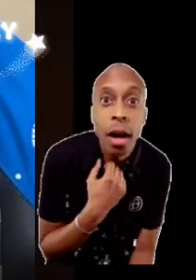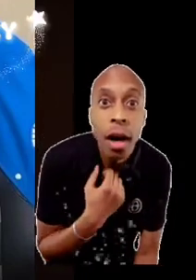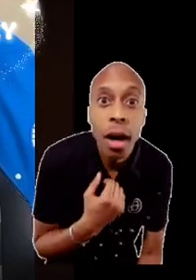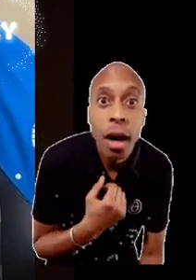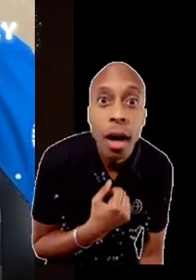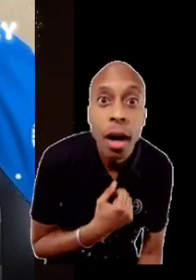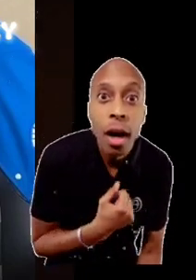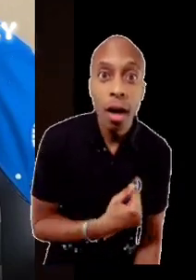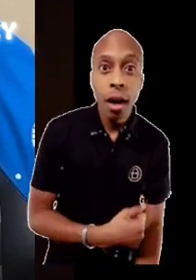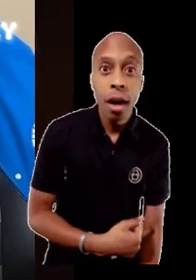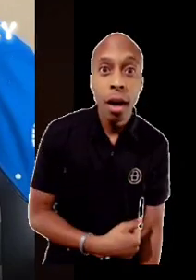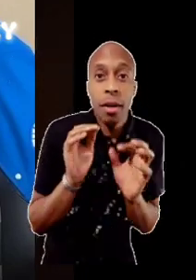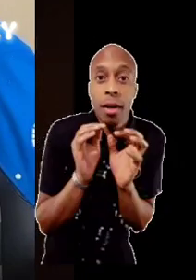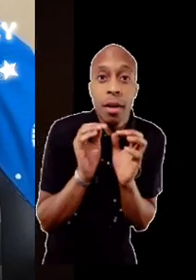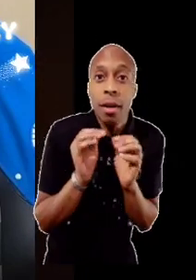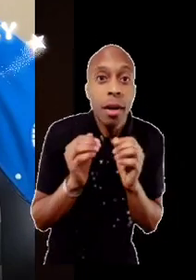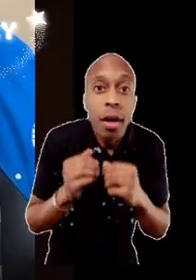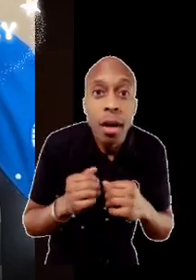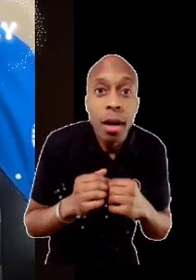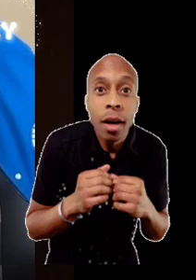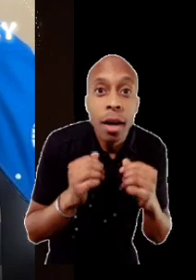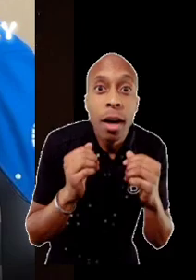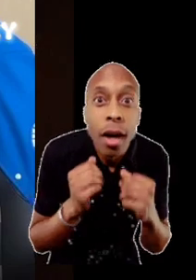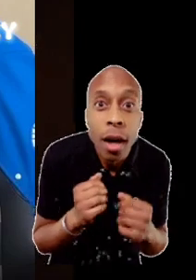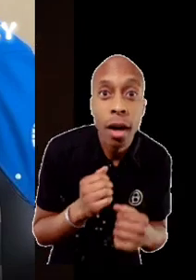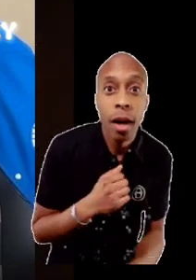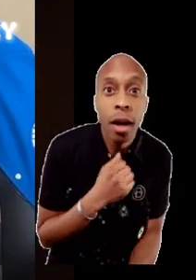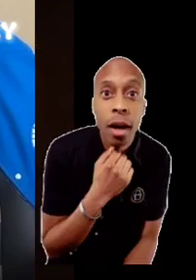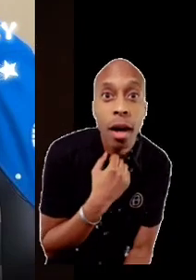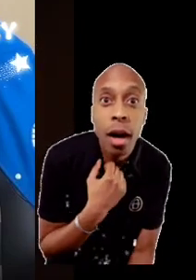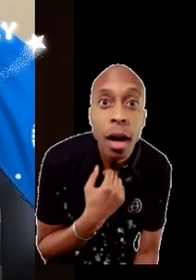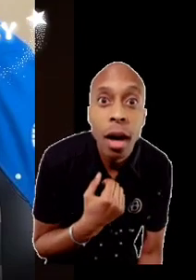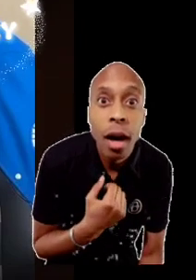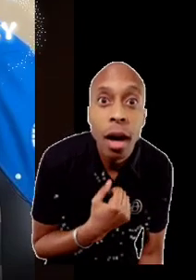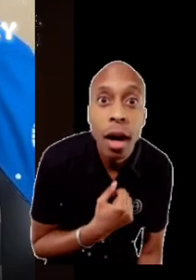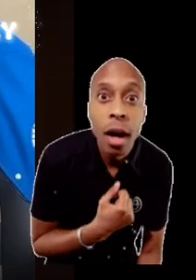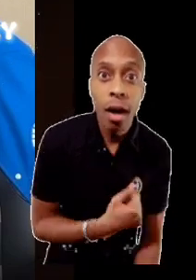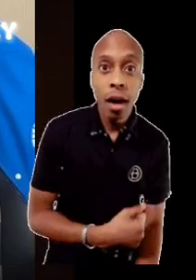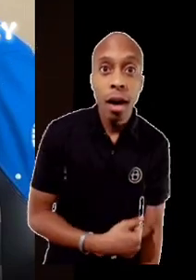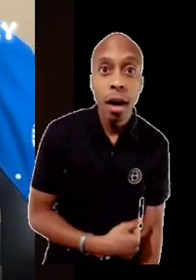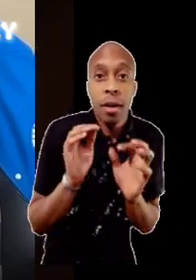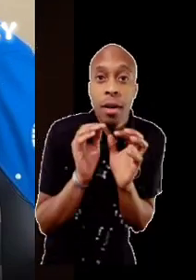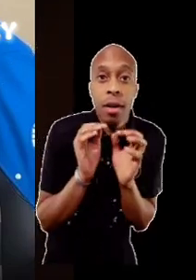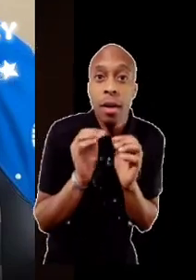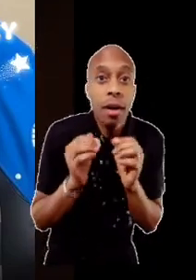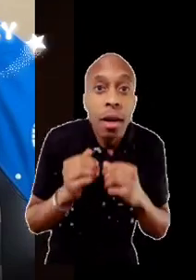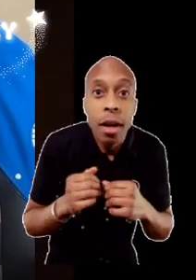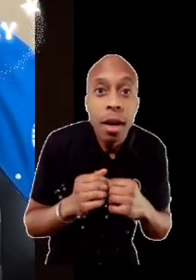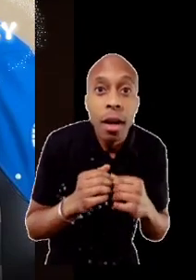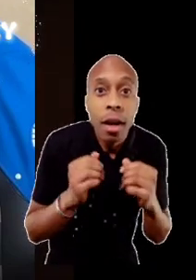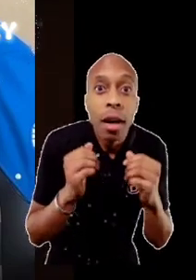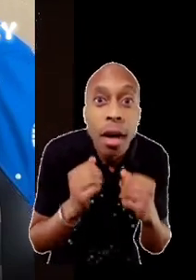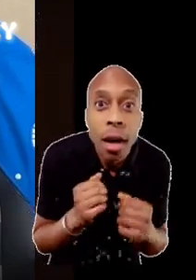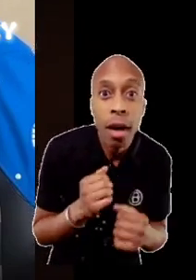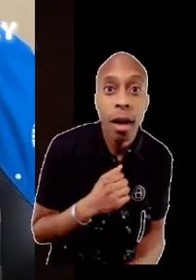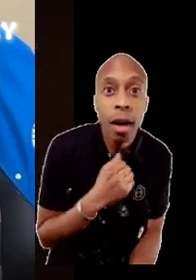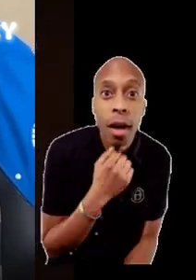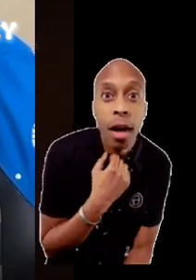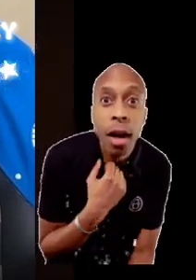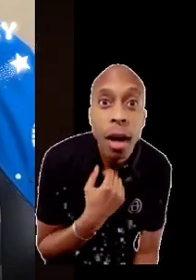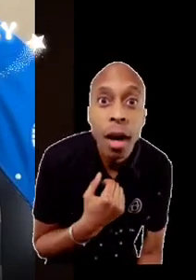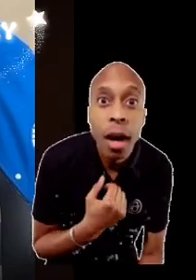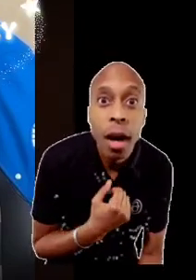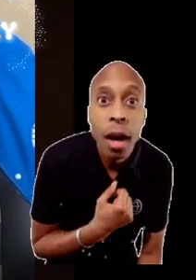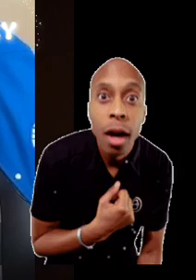quiet underneath the railroad. No, our ancestors done went underneath the railroad already for we.